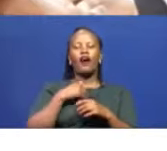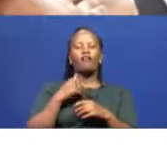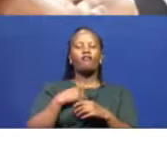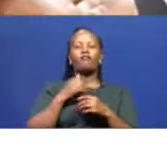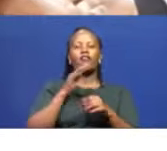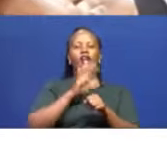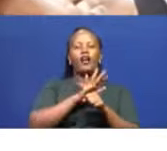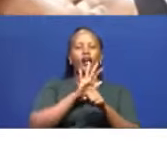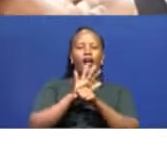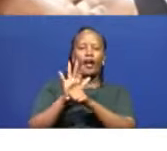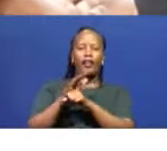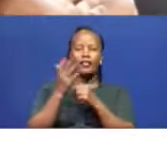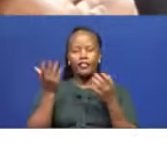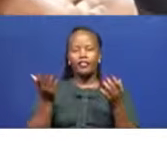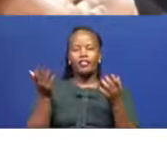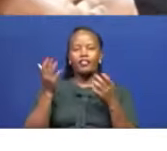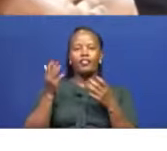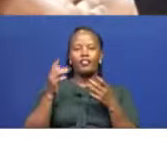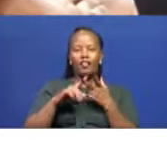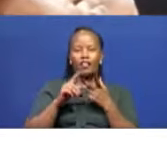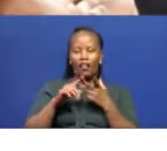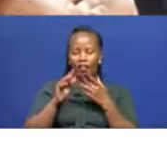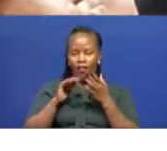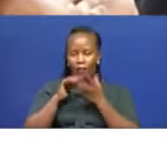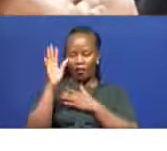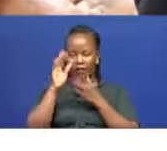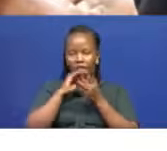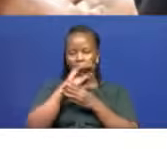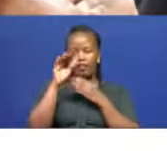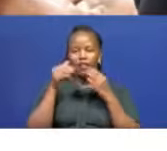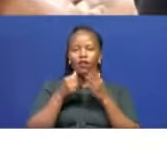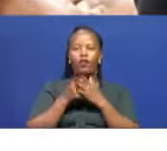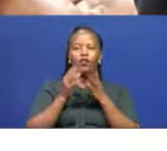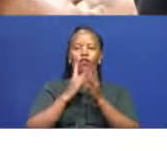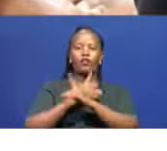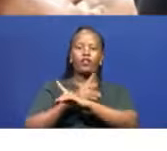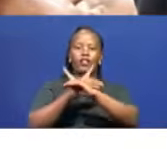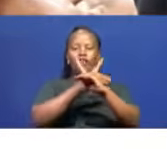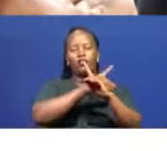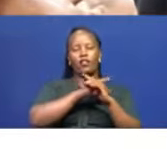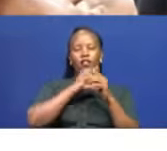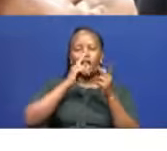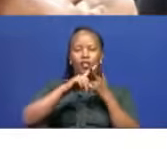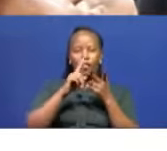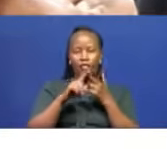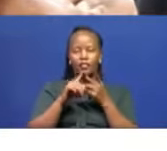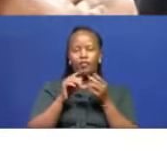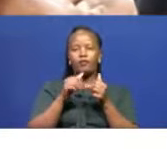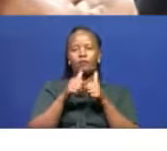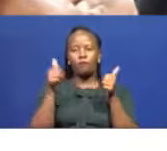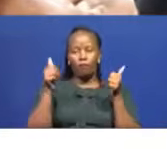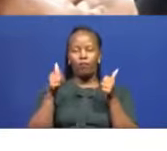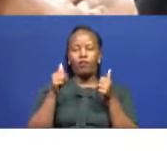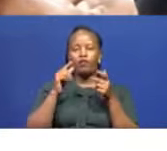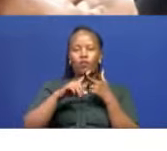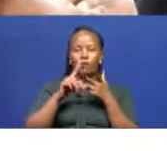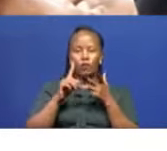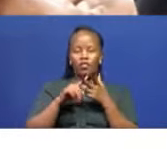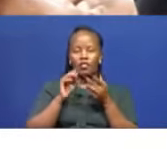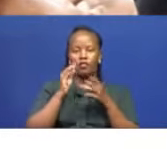78, and 80, and that the cumulative defects render the entire impeachment null and